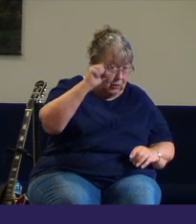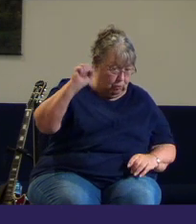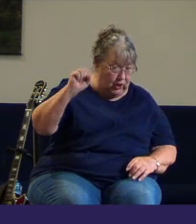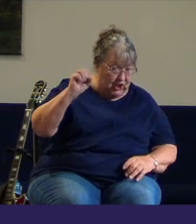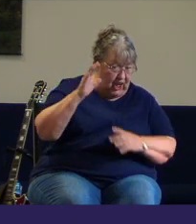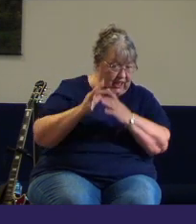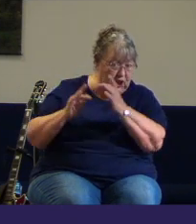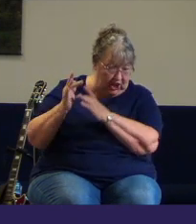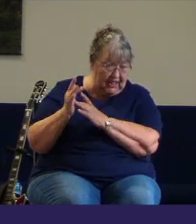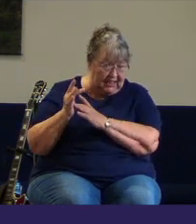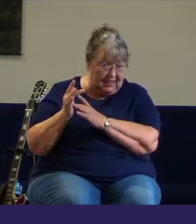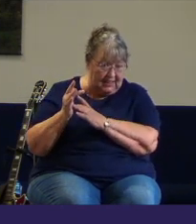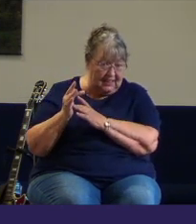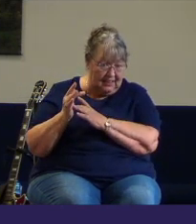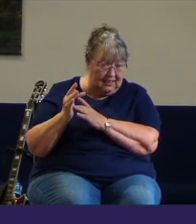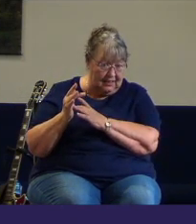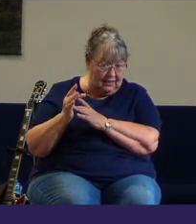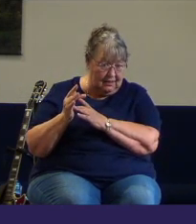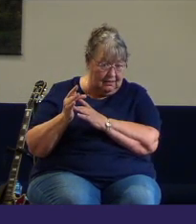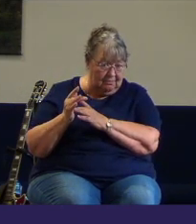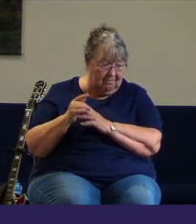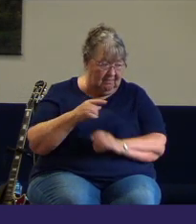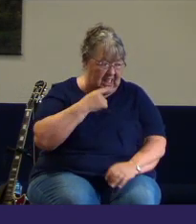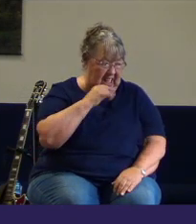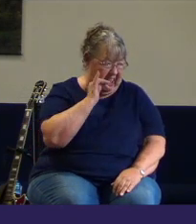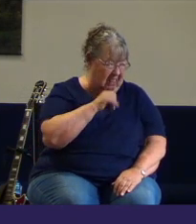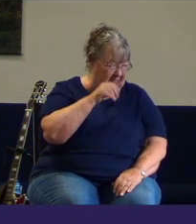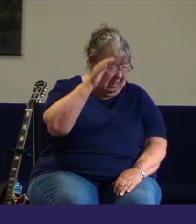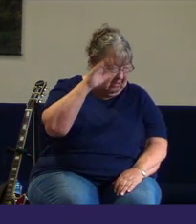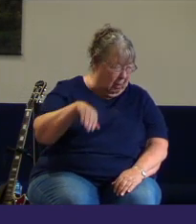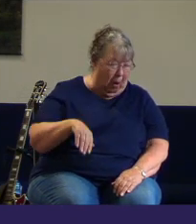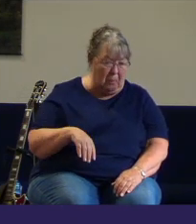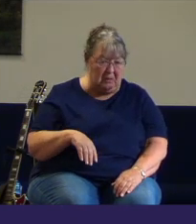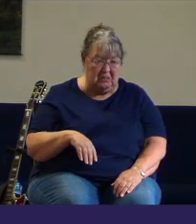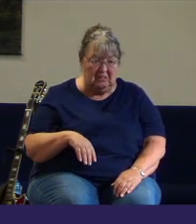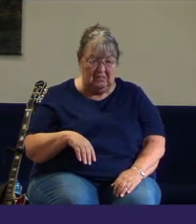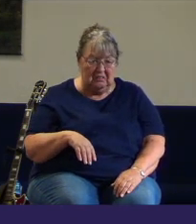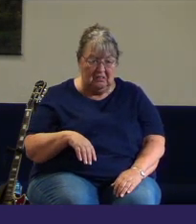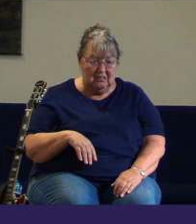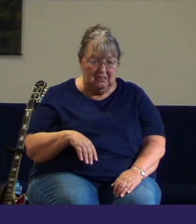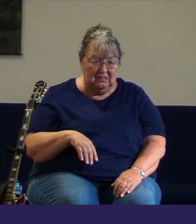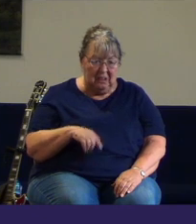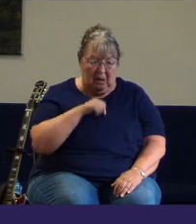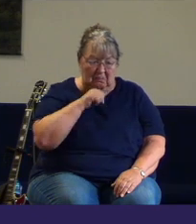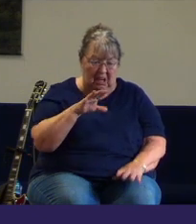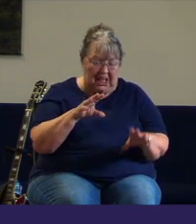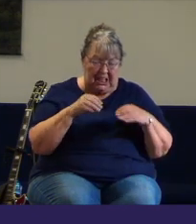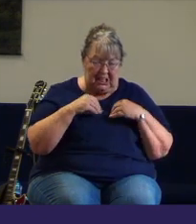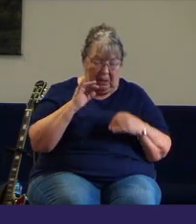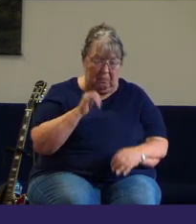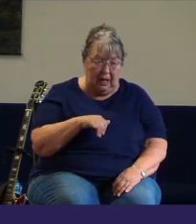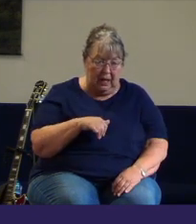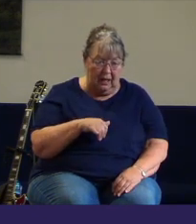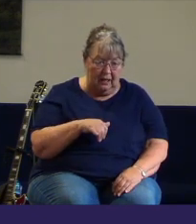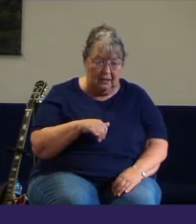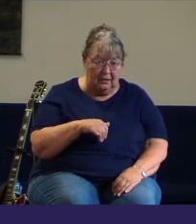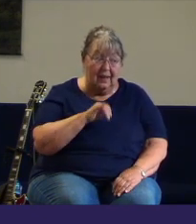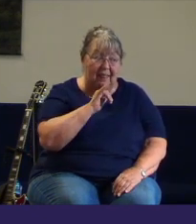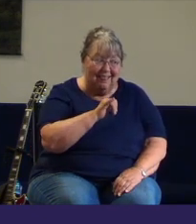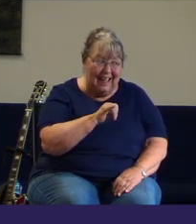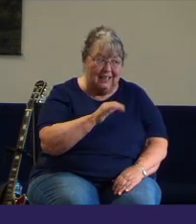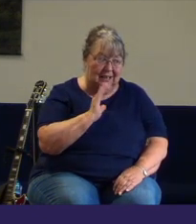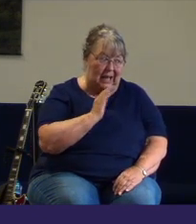needs. They would reject that. That's garbage. Her lifestyle, they understand, they accept that. It's the world we're living